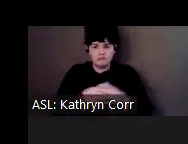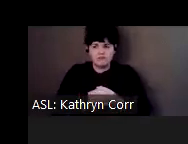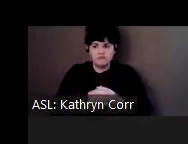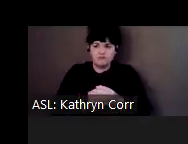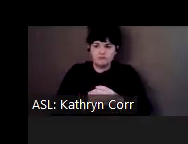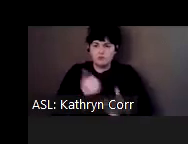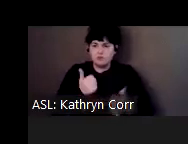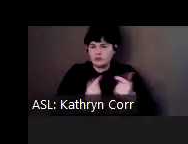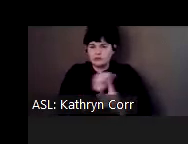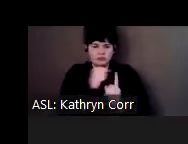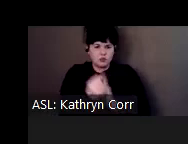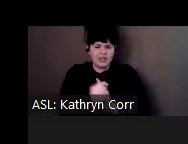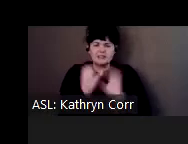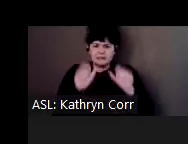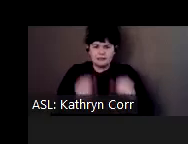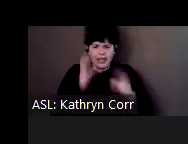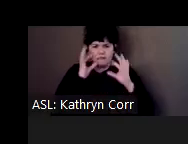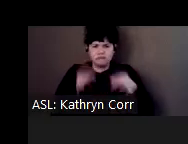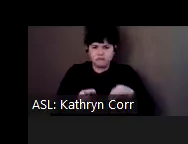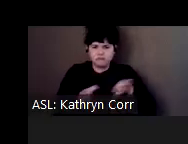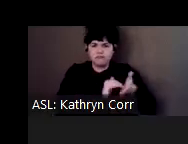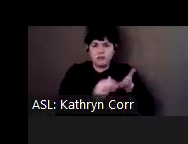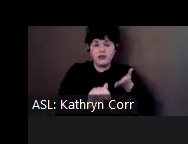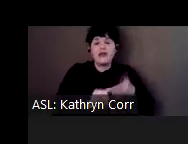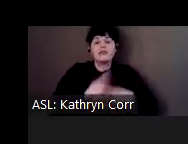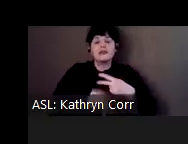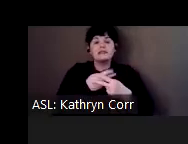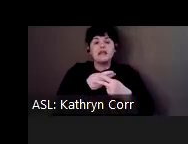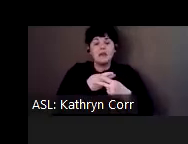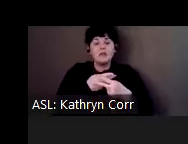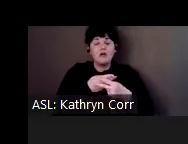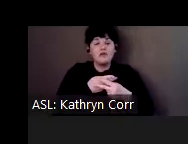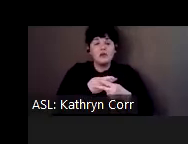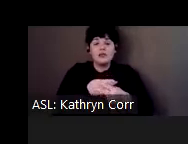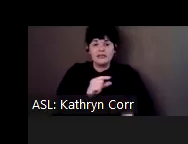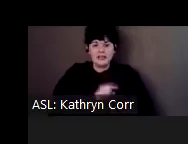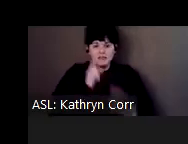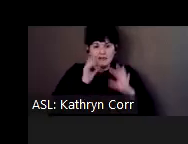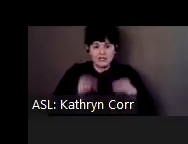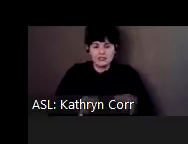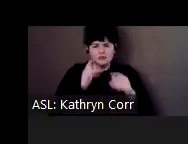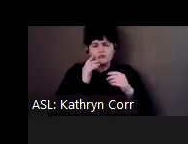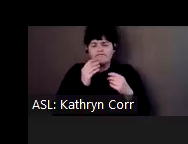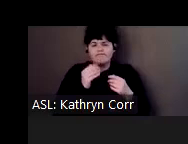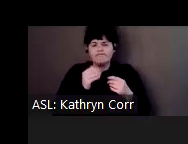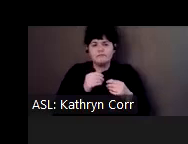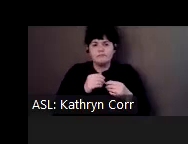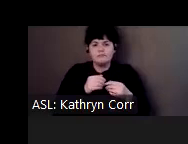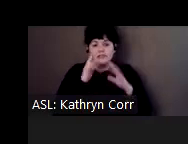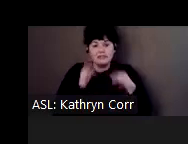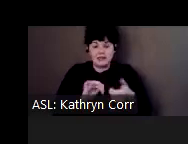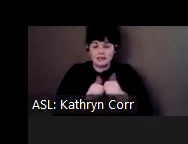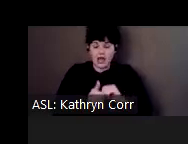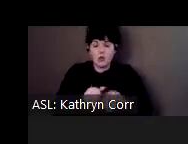set aside. The types of convictions determine how long you have to wait before you can request to have any convictions